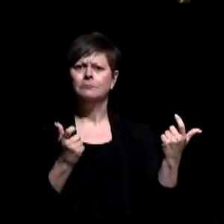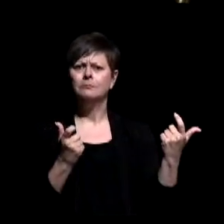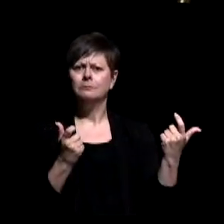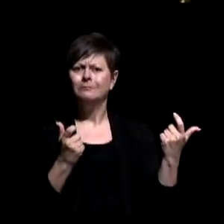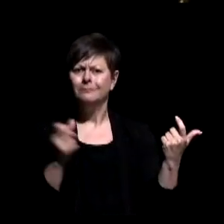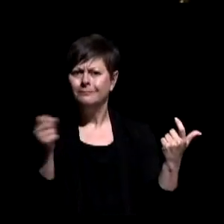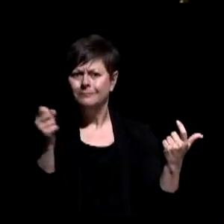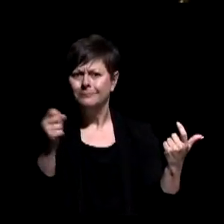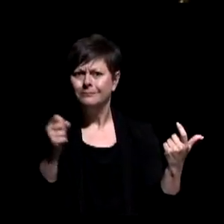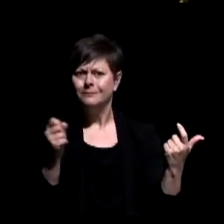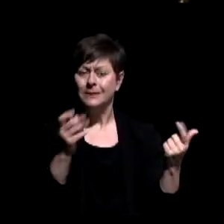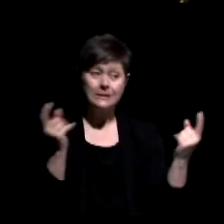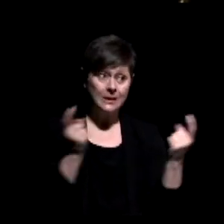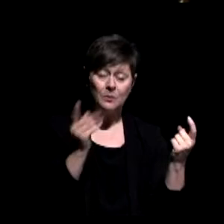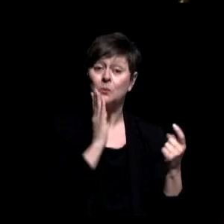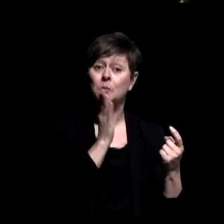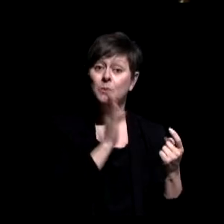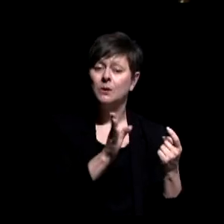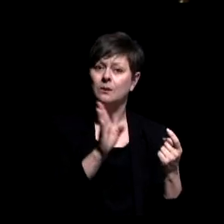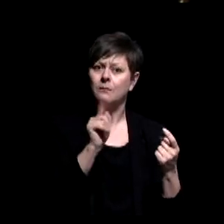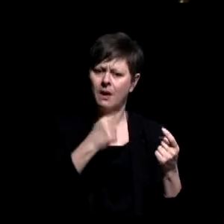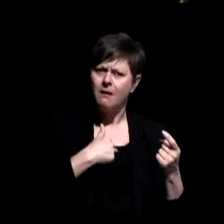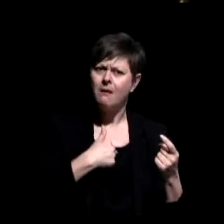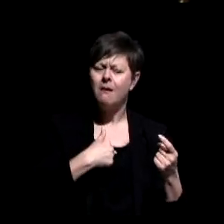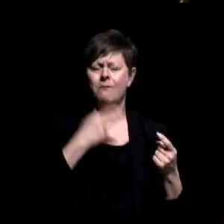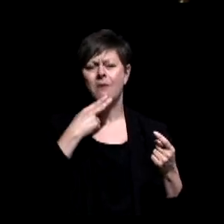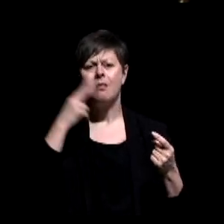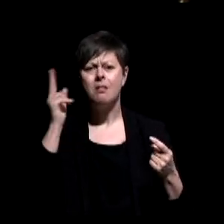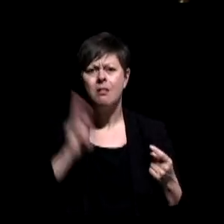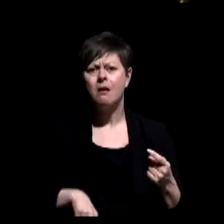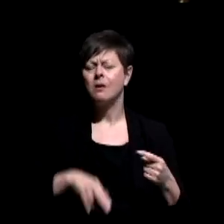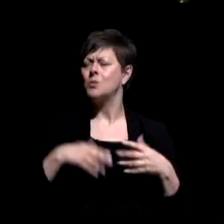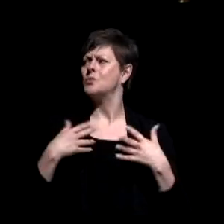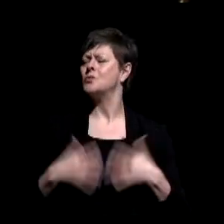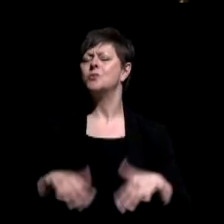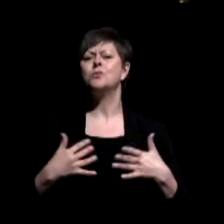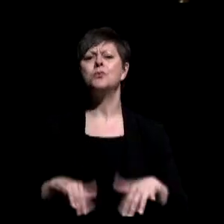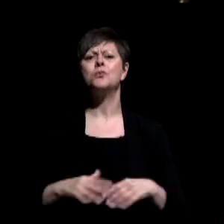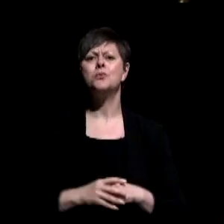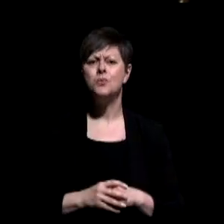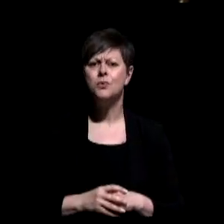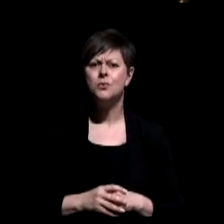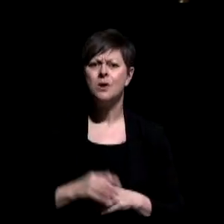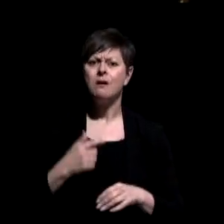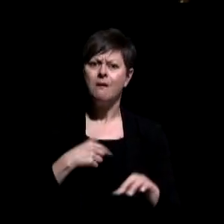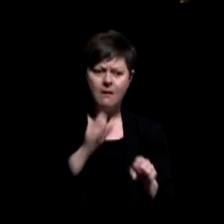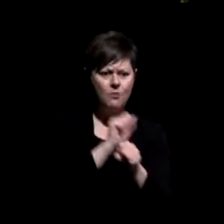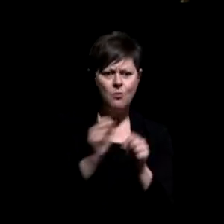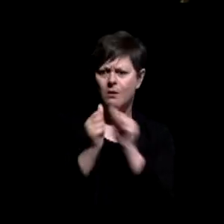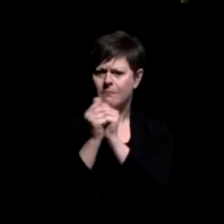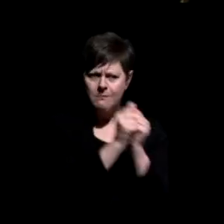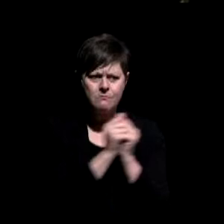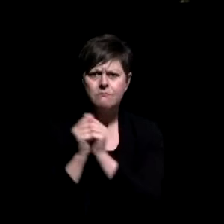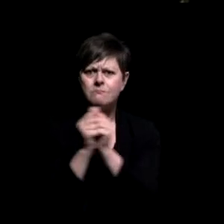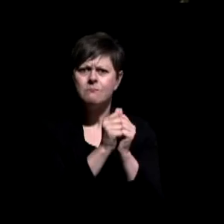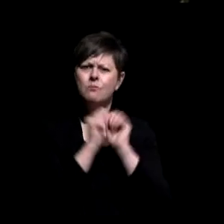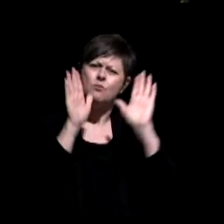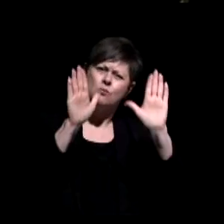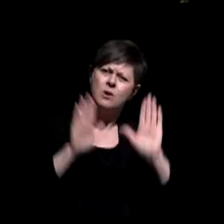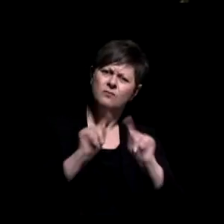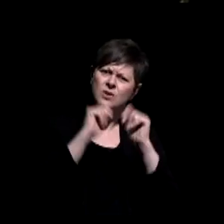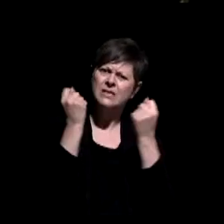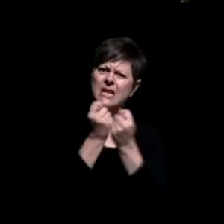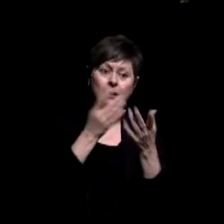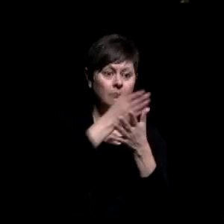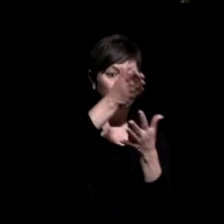service, I am so fortunate to work with truly talented people across every sector of the